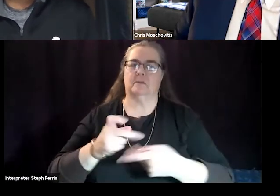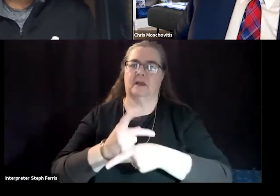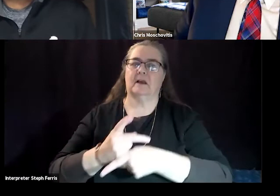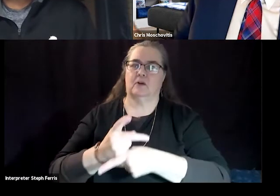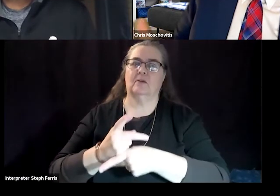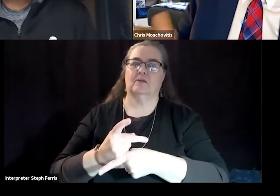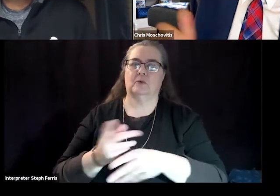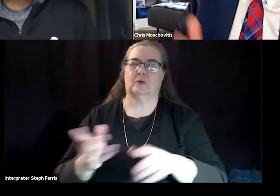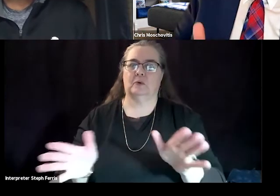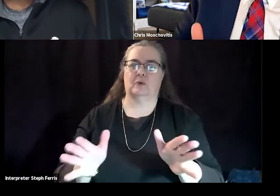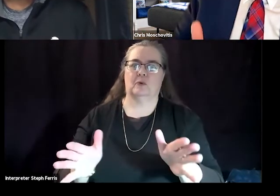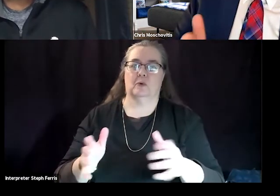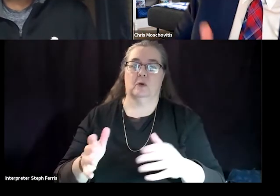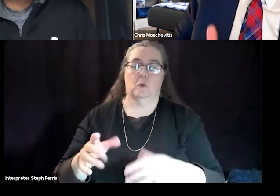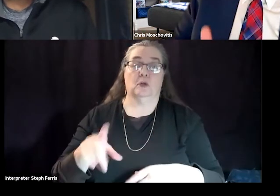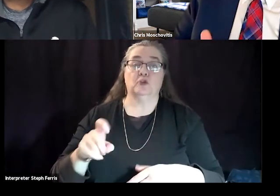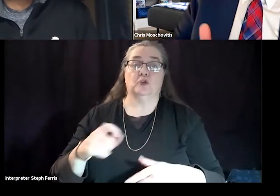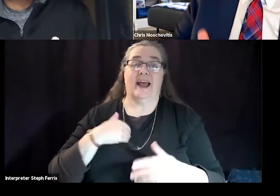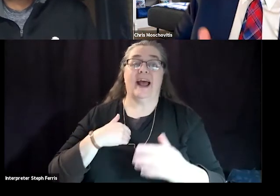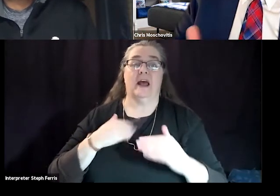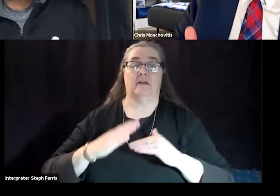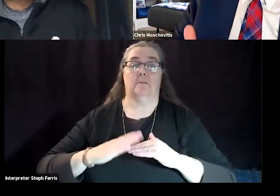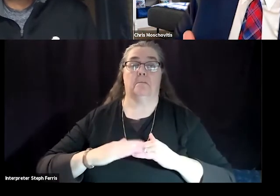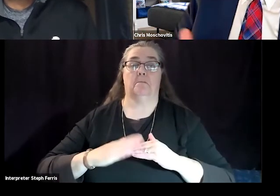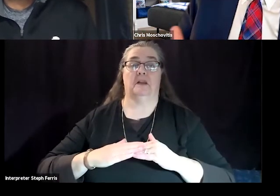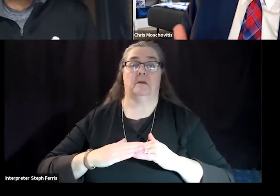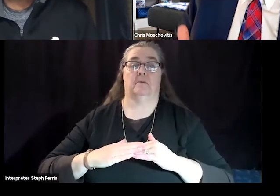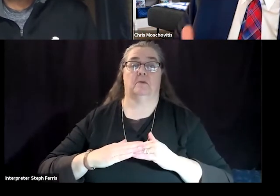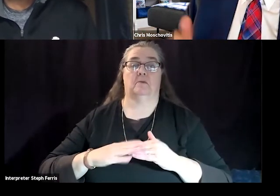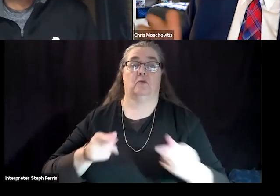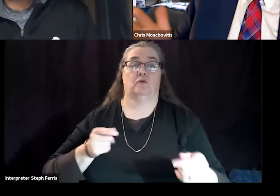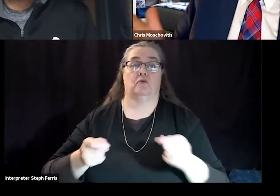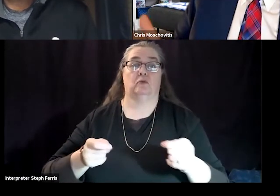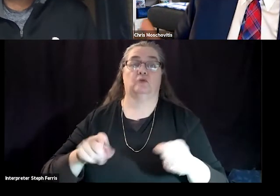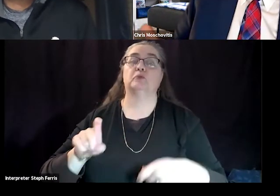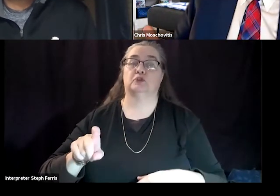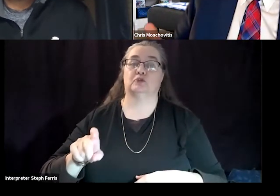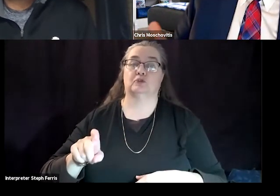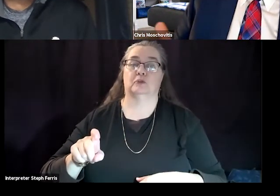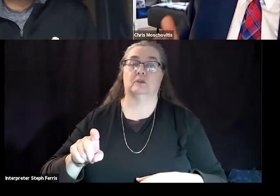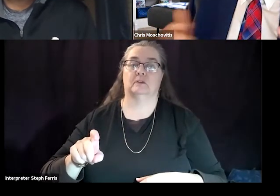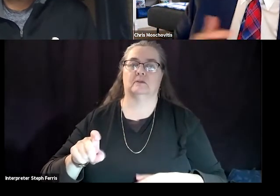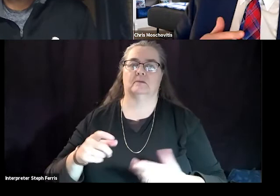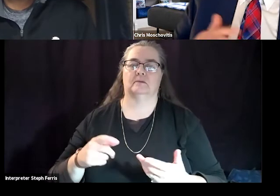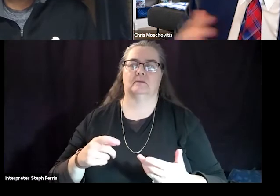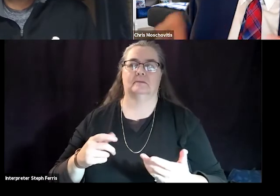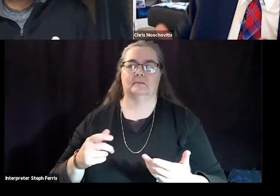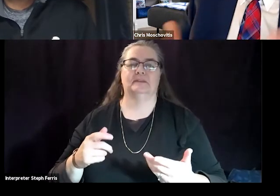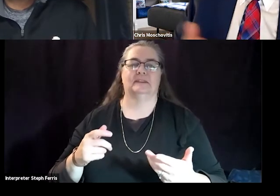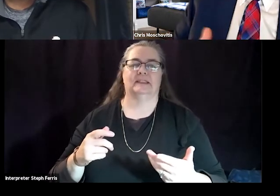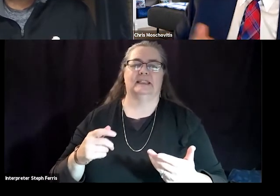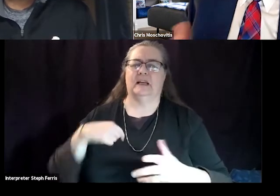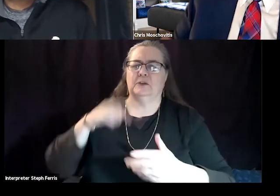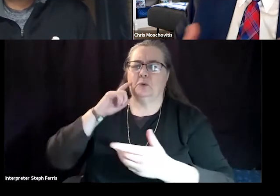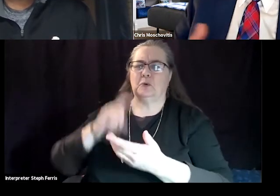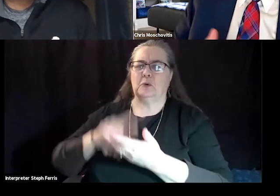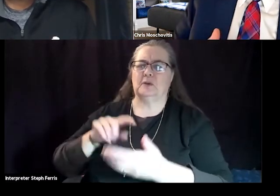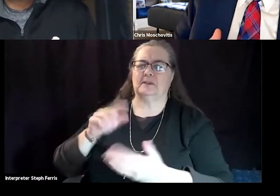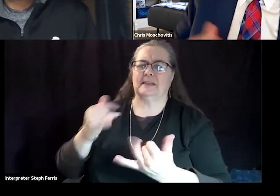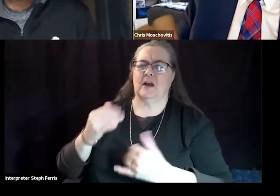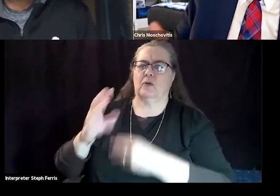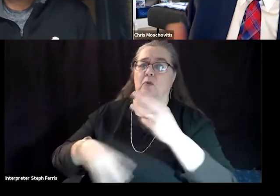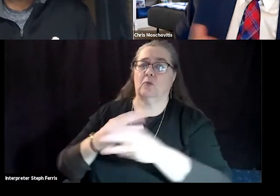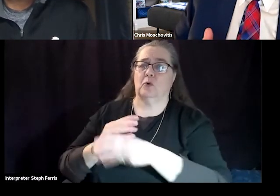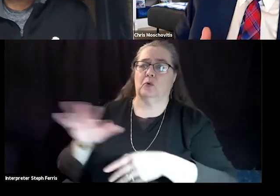which, by the way, gives rise to all of these regulations that you see coming now from all over the world, trying to control private data